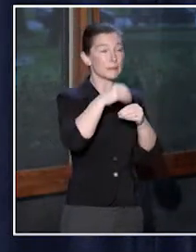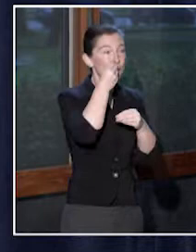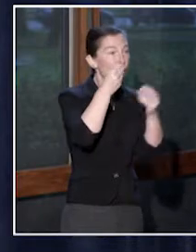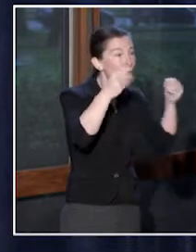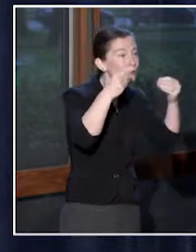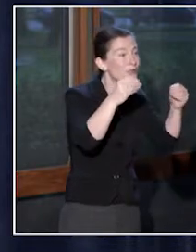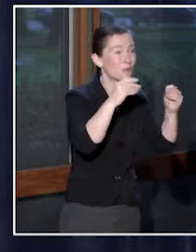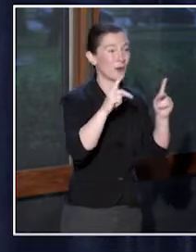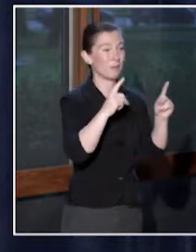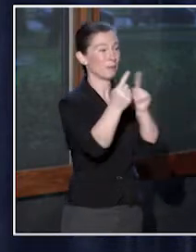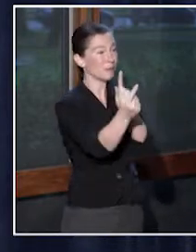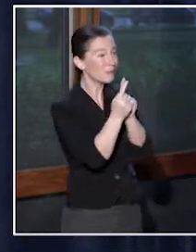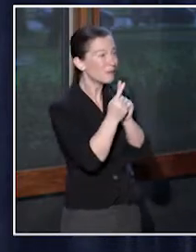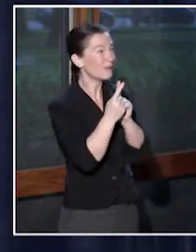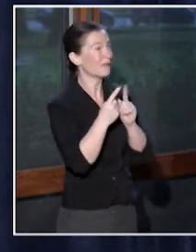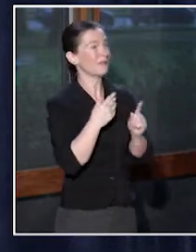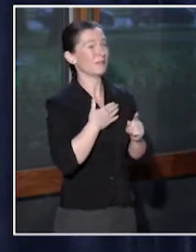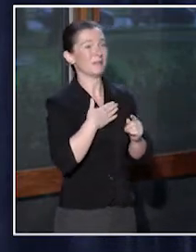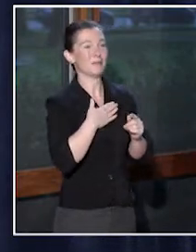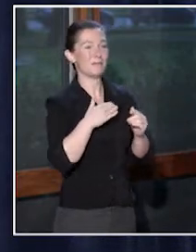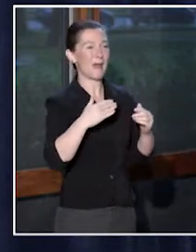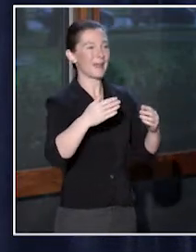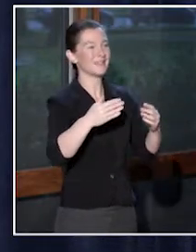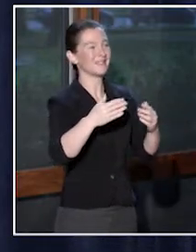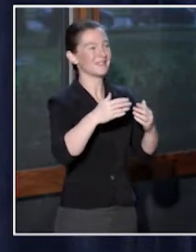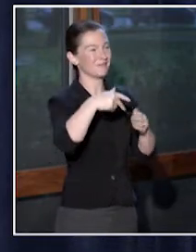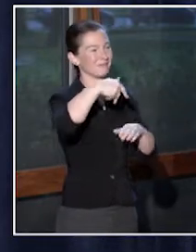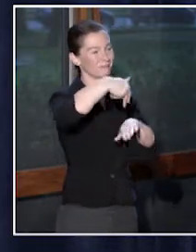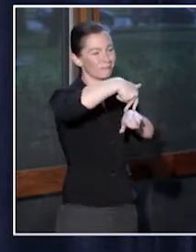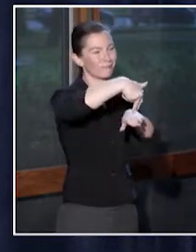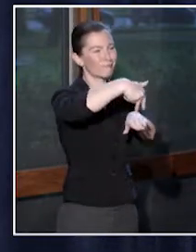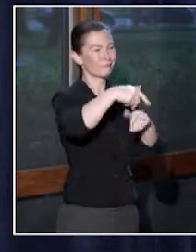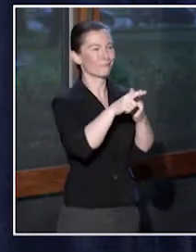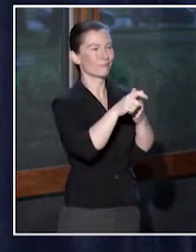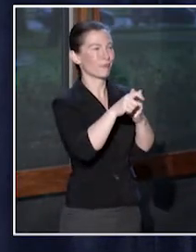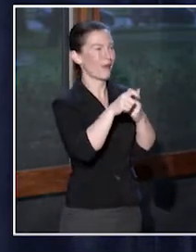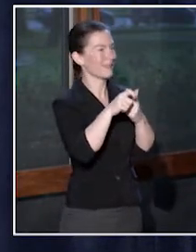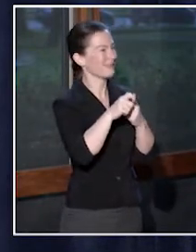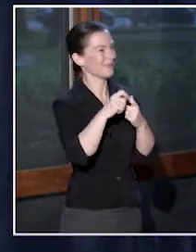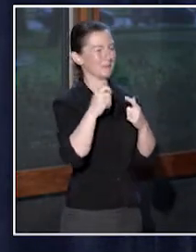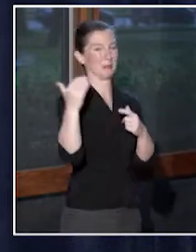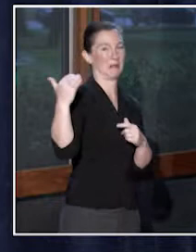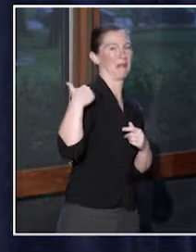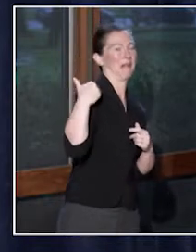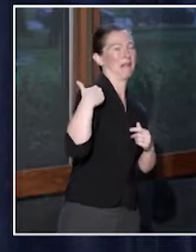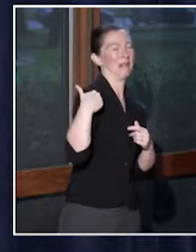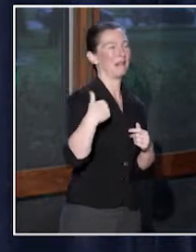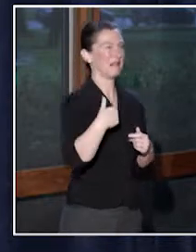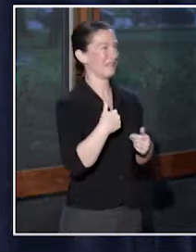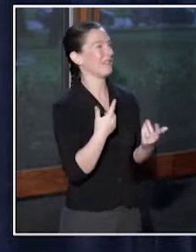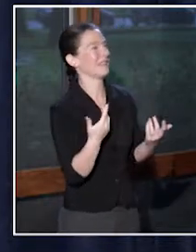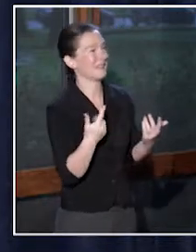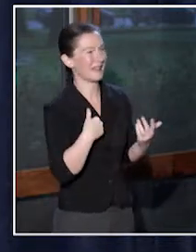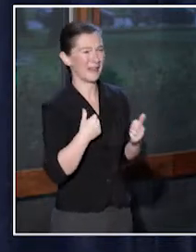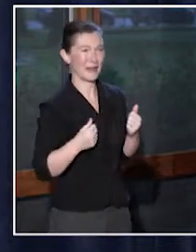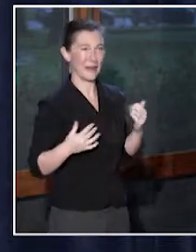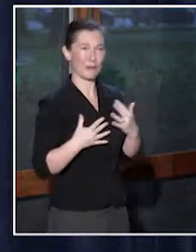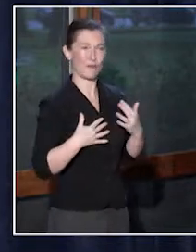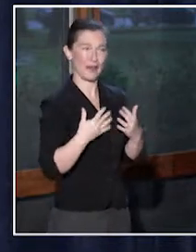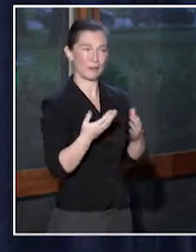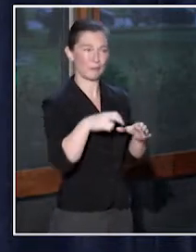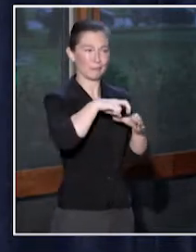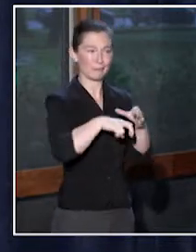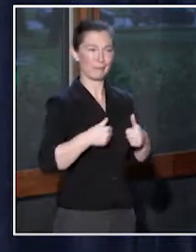I'm afraid to take a bath anymore. I hear people's frustration. I hear